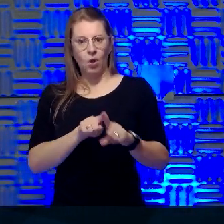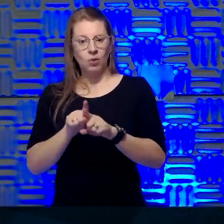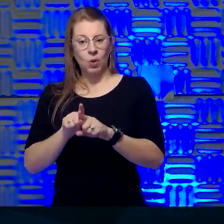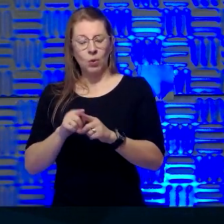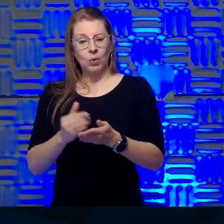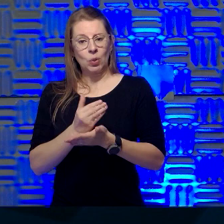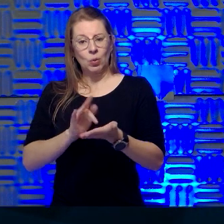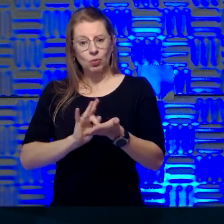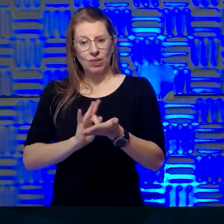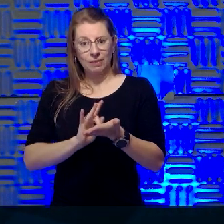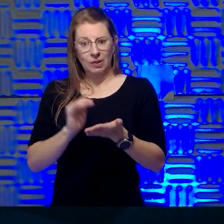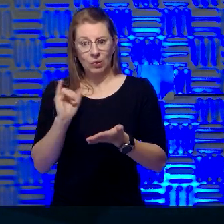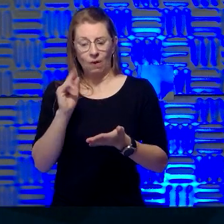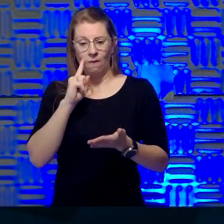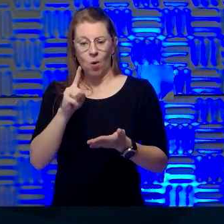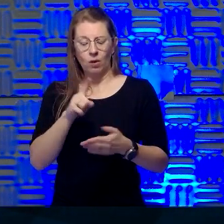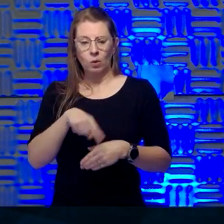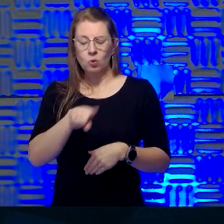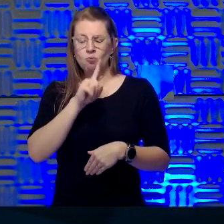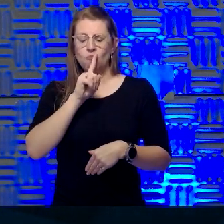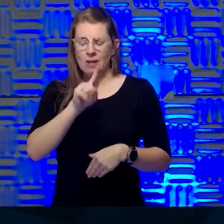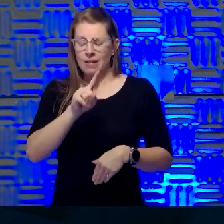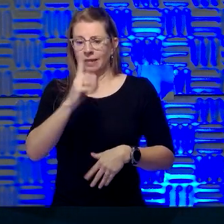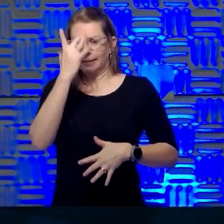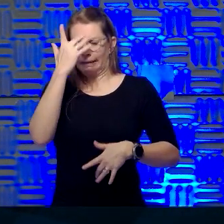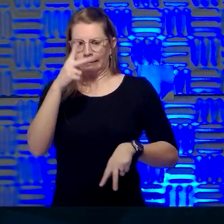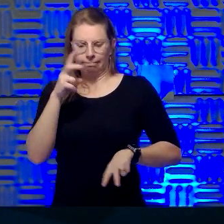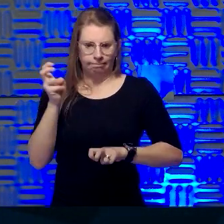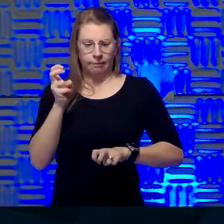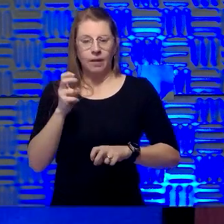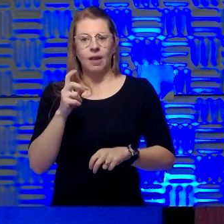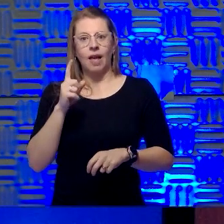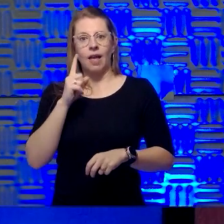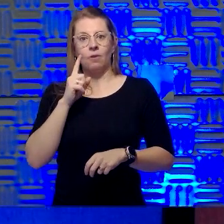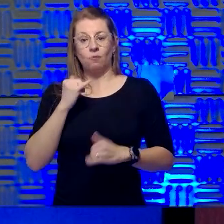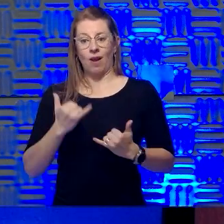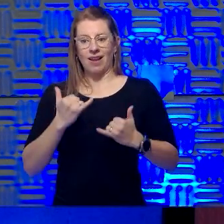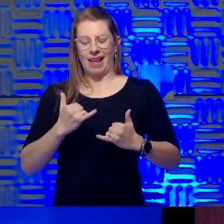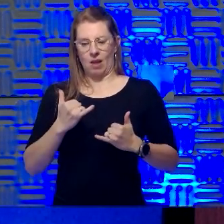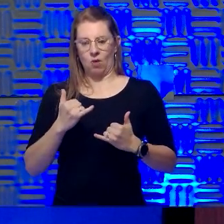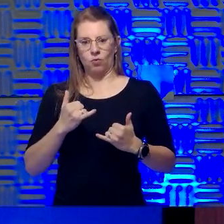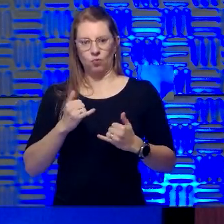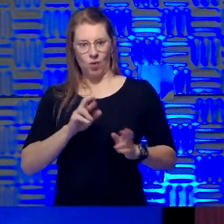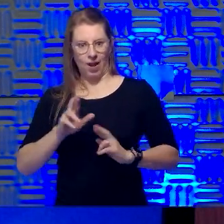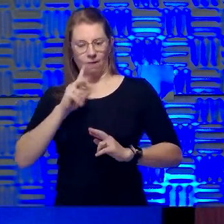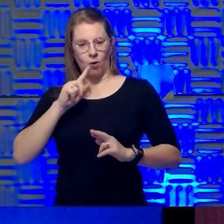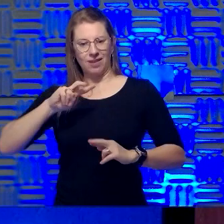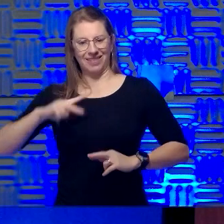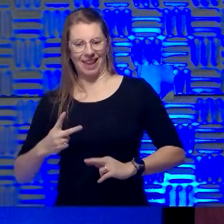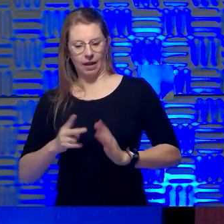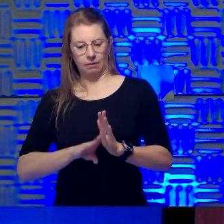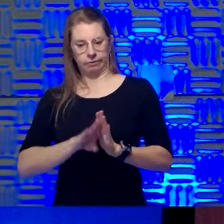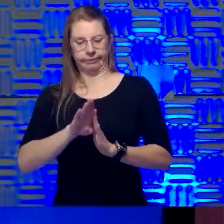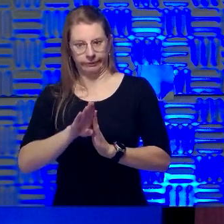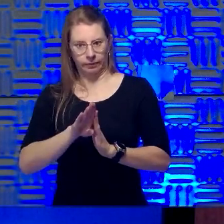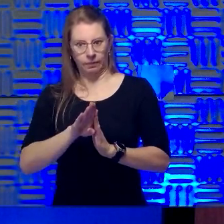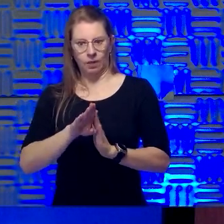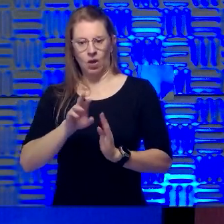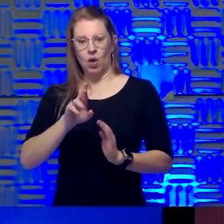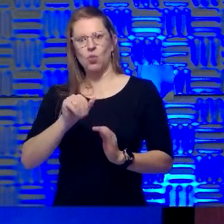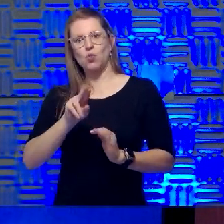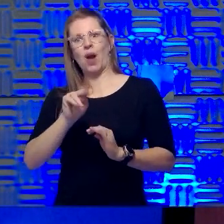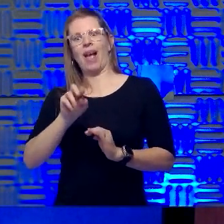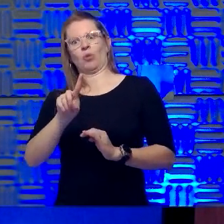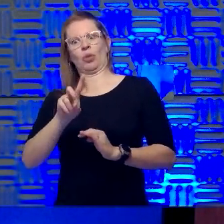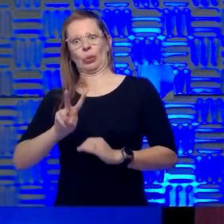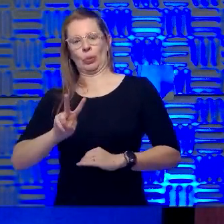along as well for those really sick as well. So I think it might be in a better place for the second Good. wave or the second comeback. Yeah, Volume two. And Mark,